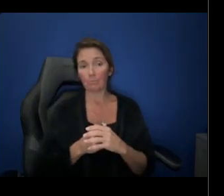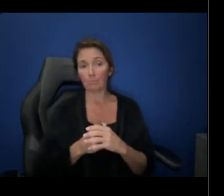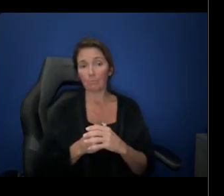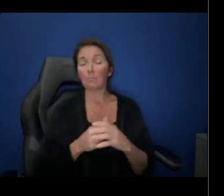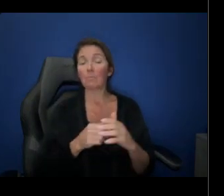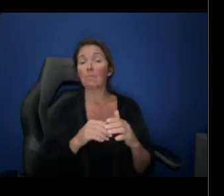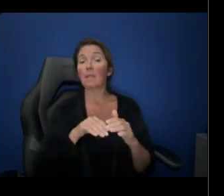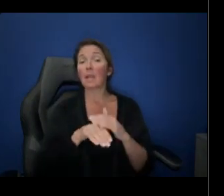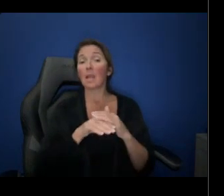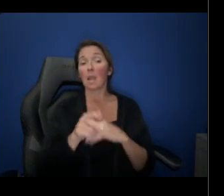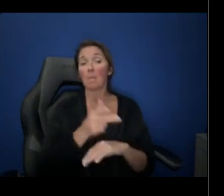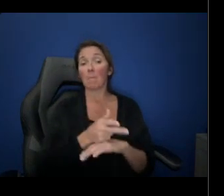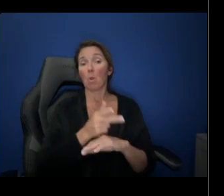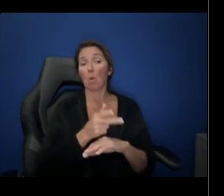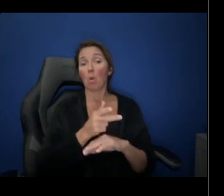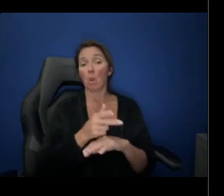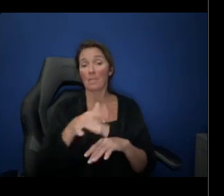Accessible parking spaces.